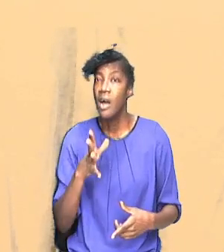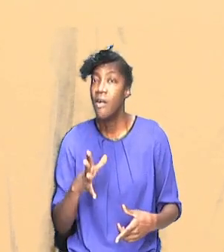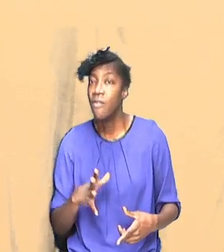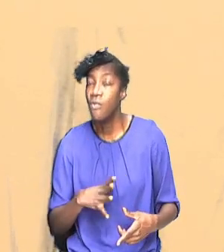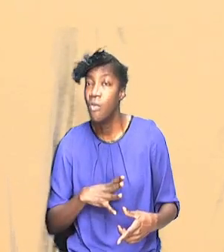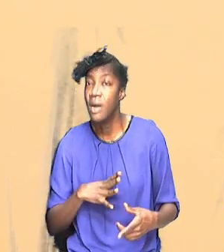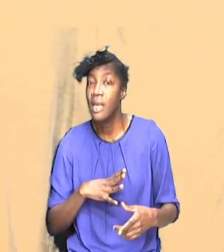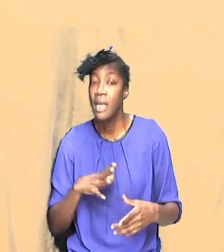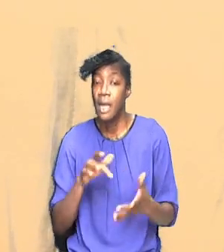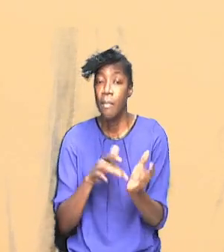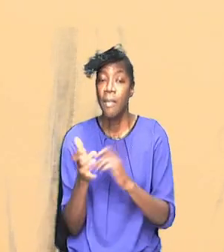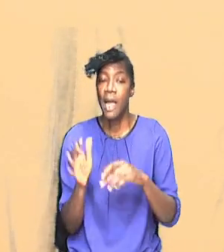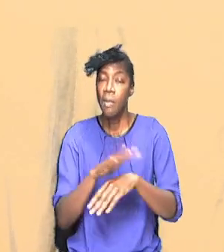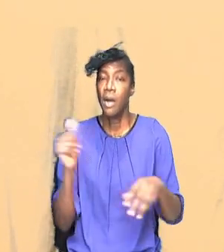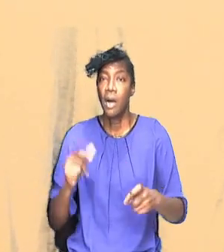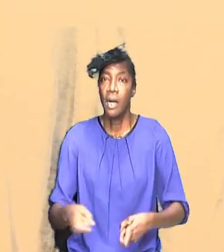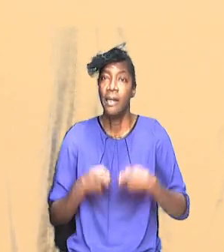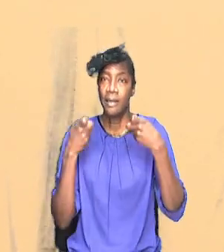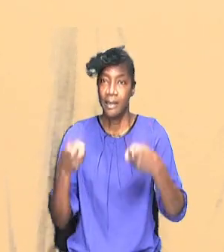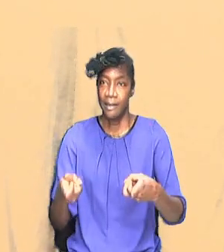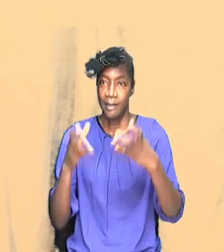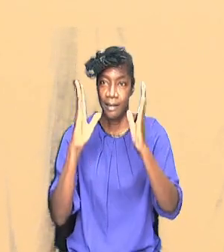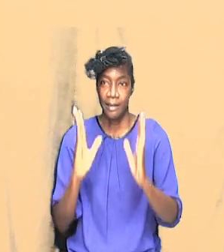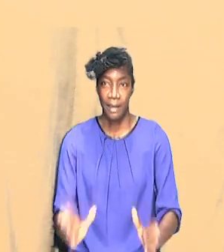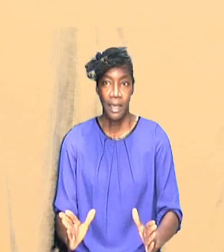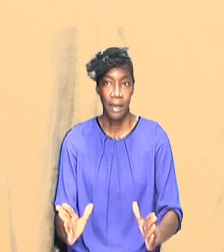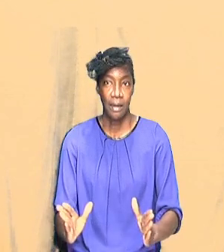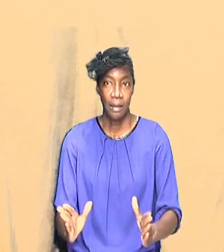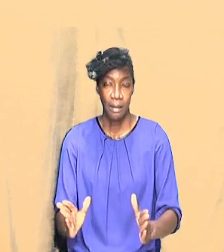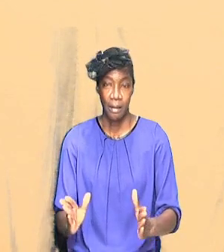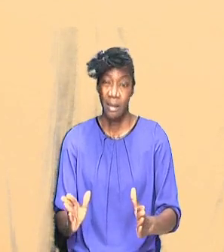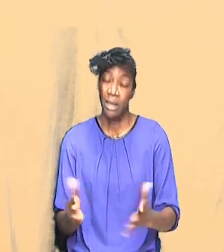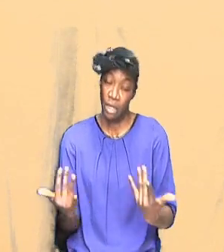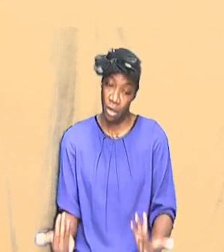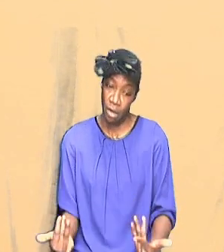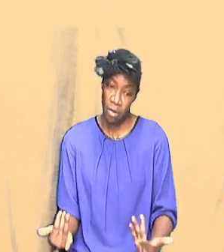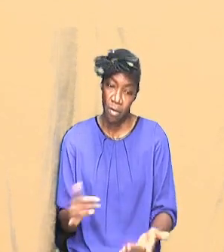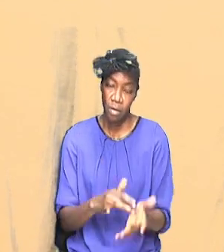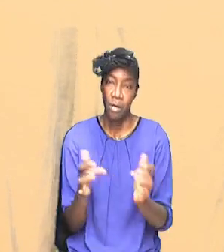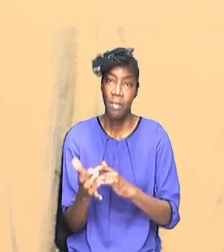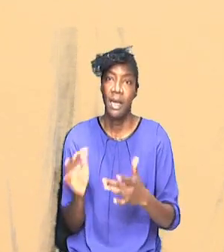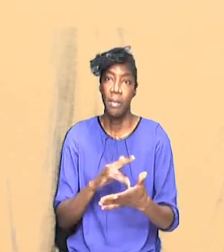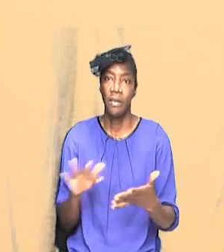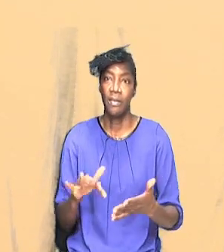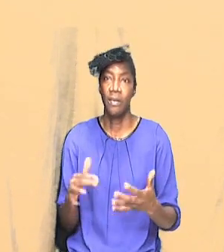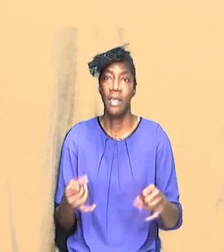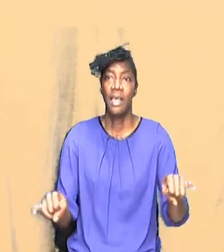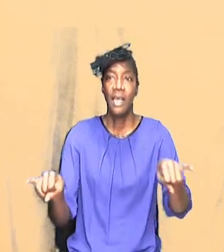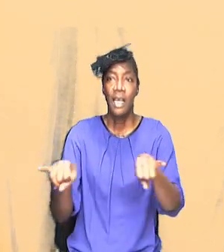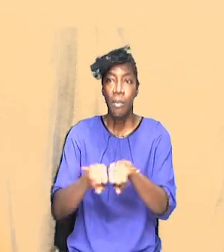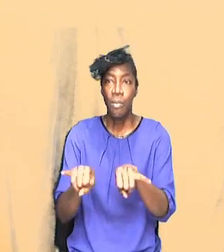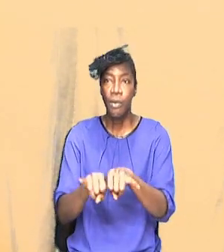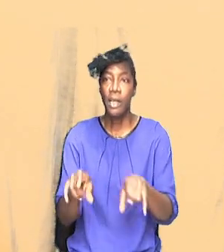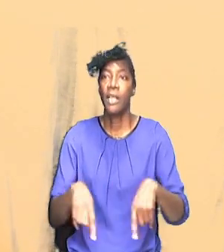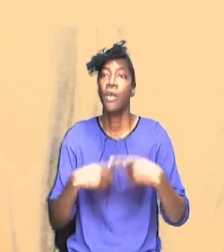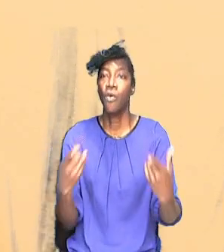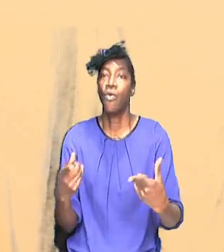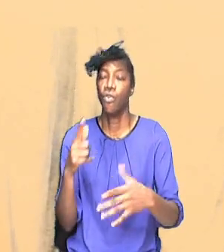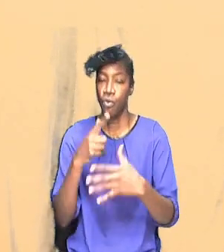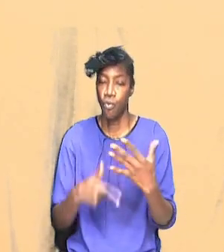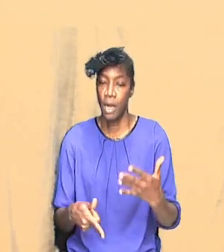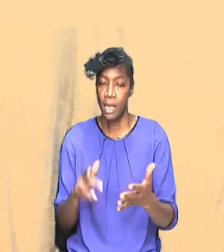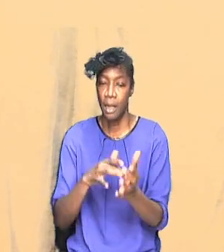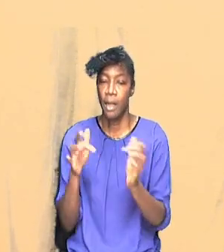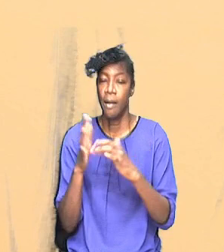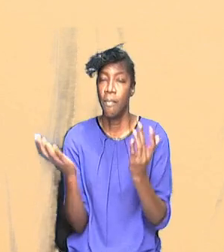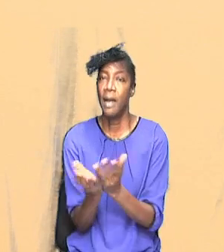sinner. Amen. And since we are in Bible study, it's important that we go to what the scripture has to say in relation to